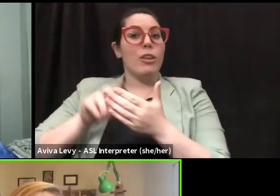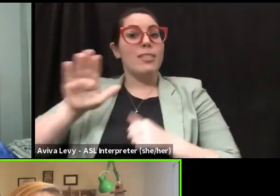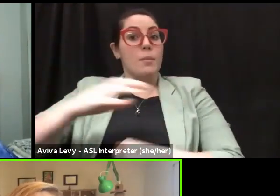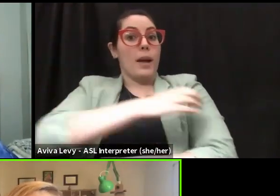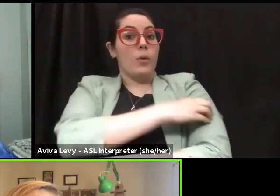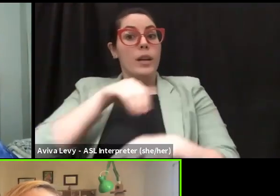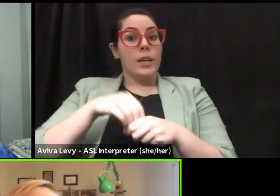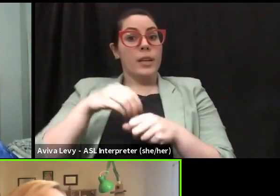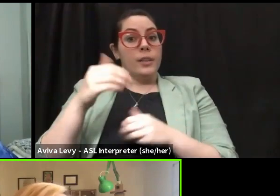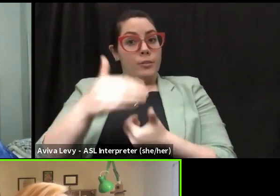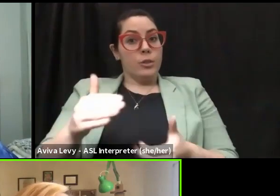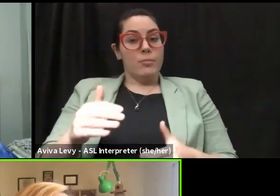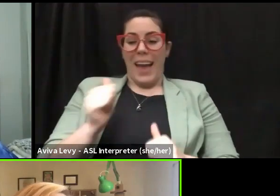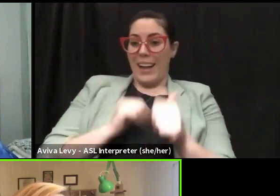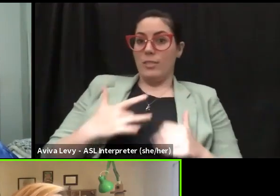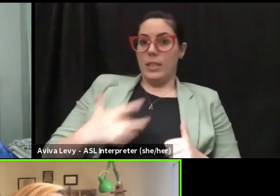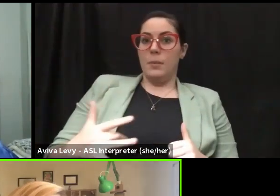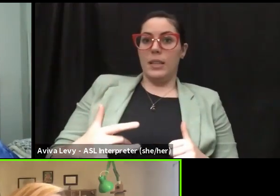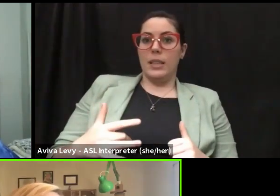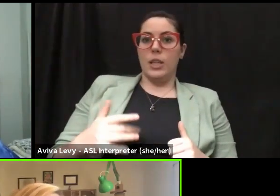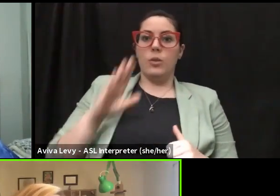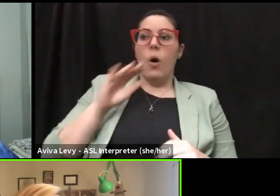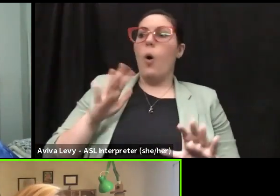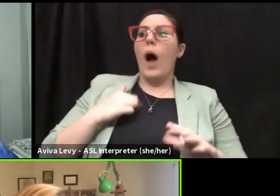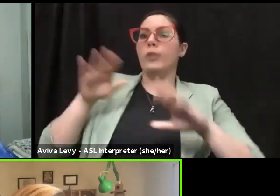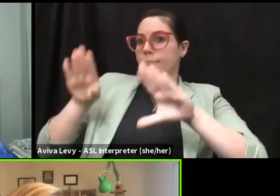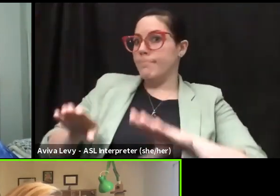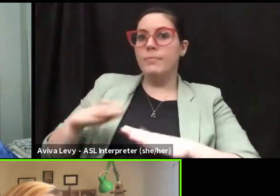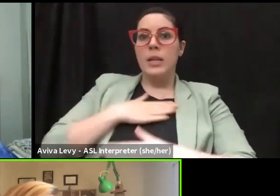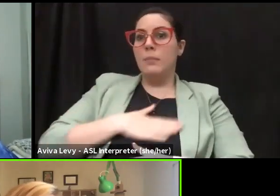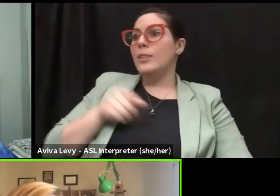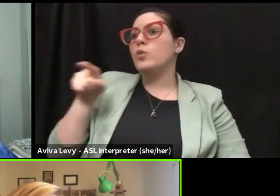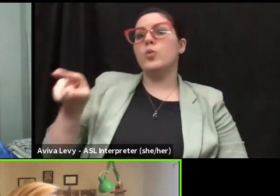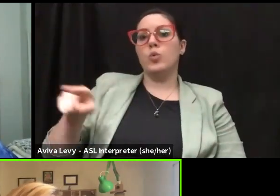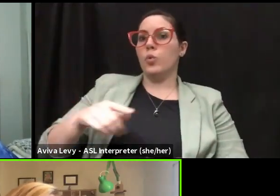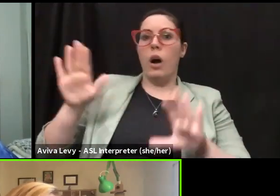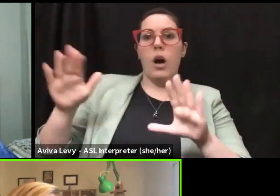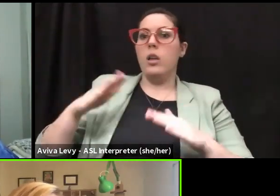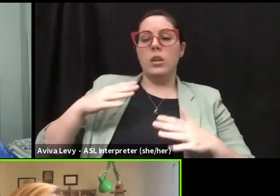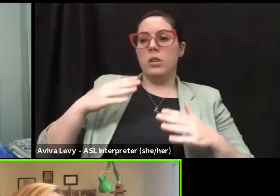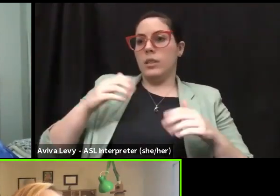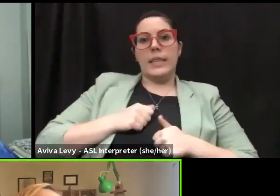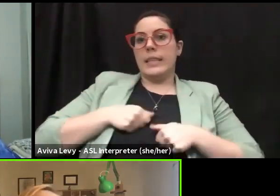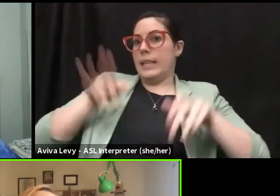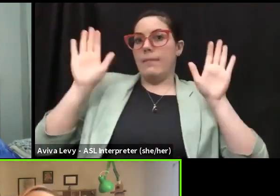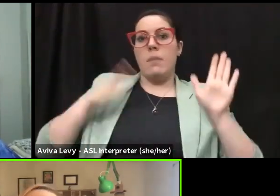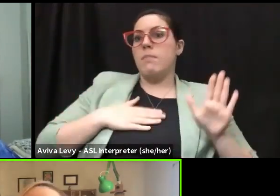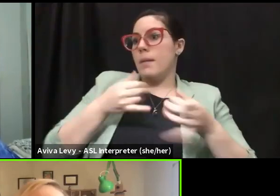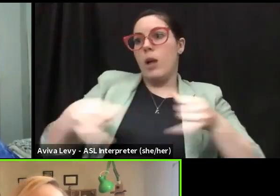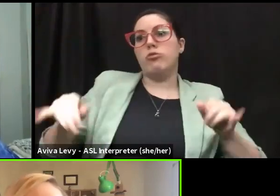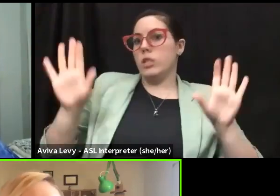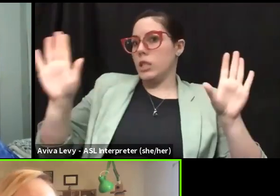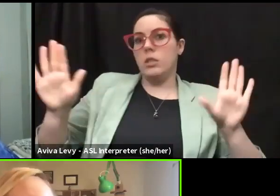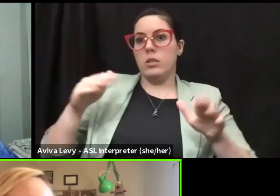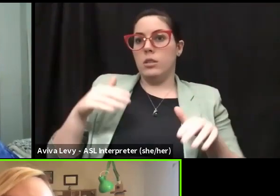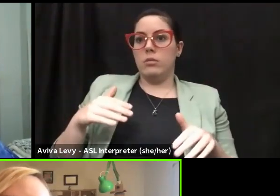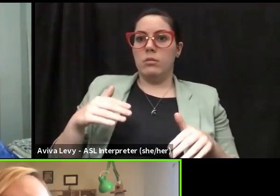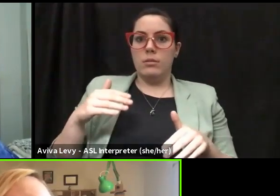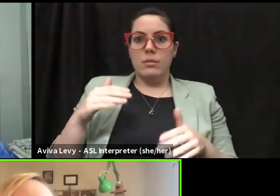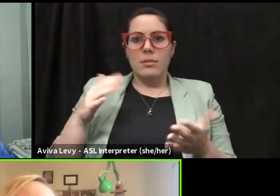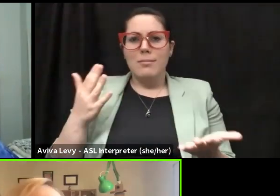in a lot of ways to please the director at the expense of their personal boundaries and integrity sometimes. And that just that we, there's this like